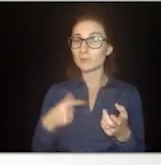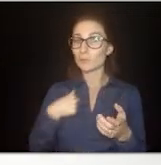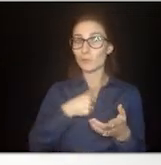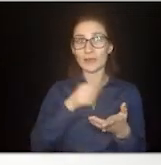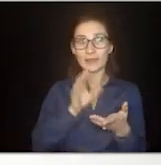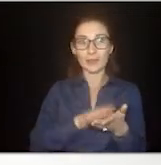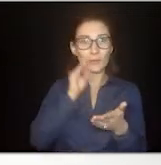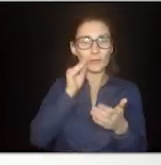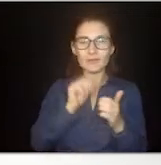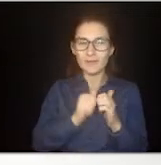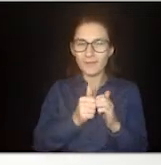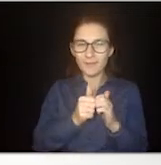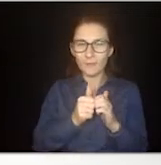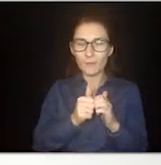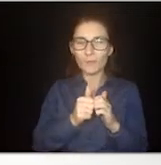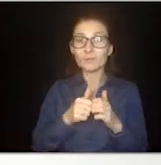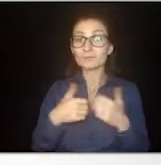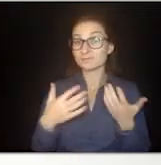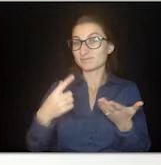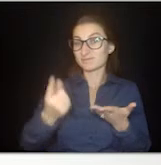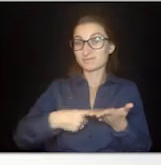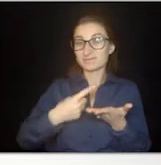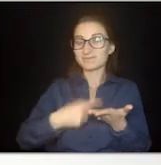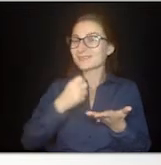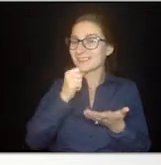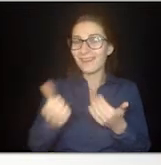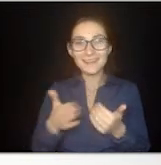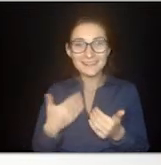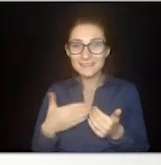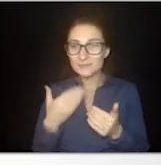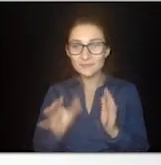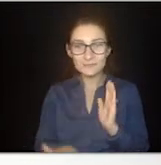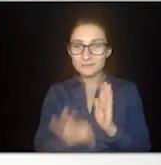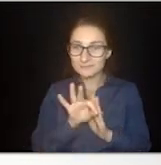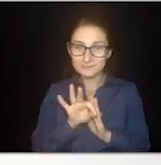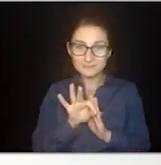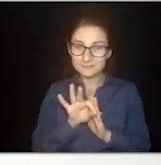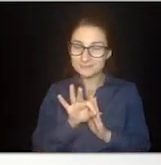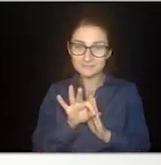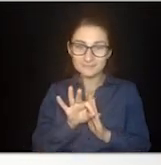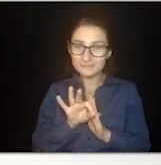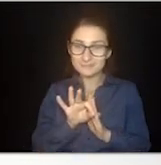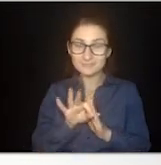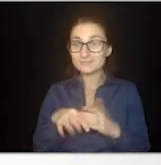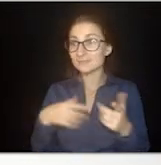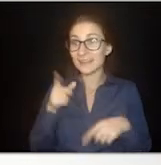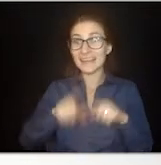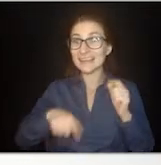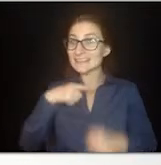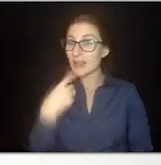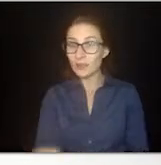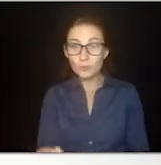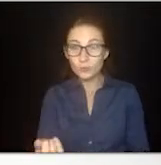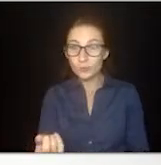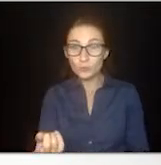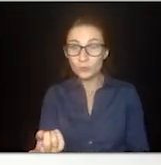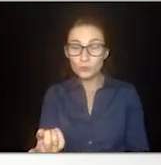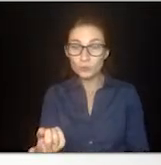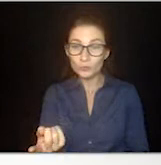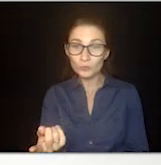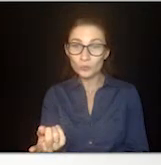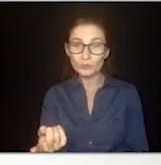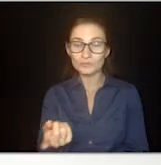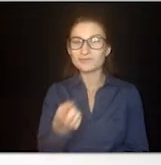we learn what those things are? Because sometimes it's not easy to determine. They can't tell you, they can't say, I don't like